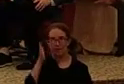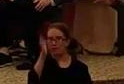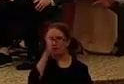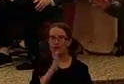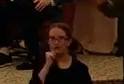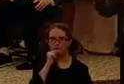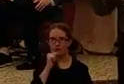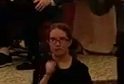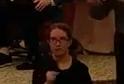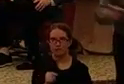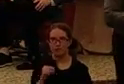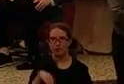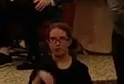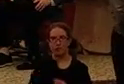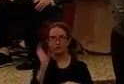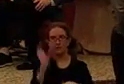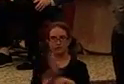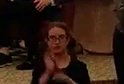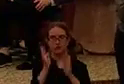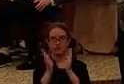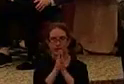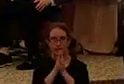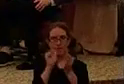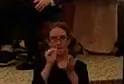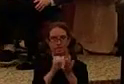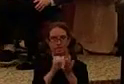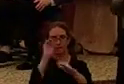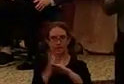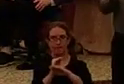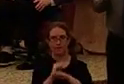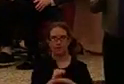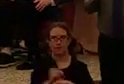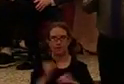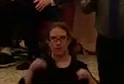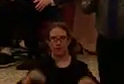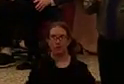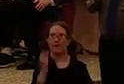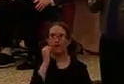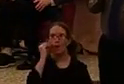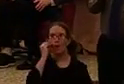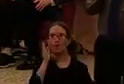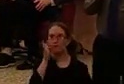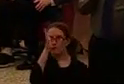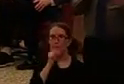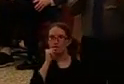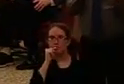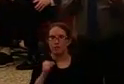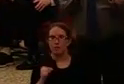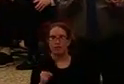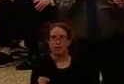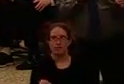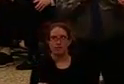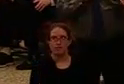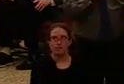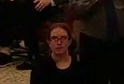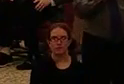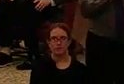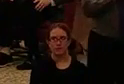me to go to my church and pray in the middle of the night. And on the way home, God told me to turn down this